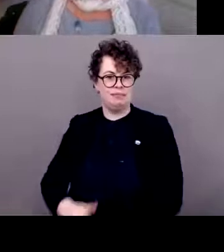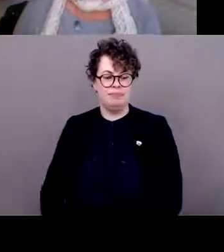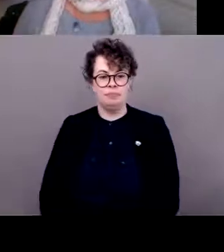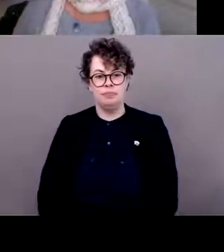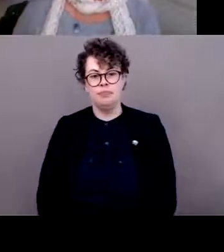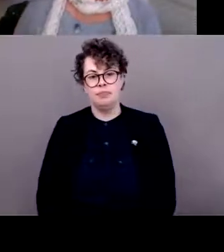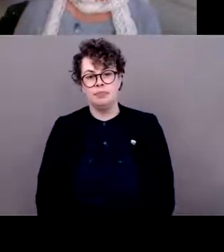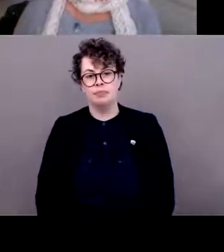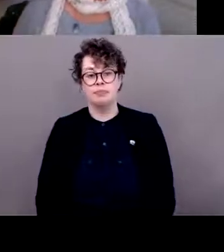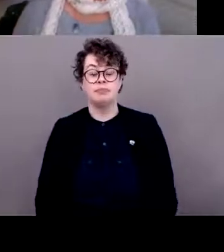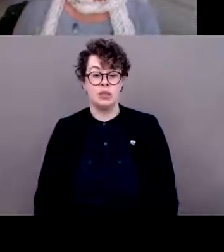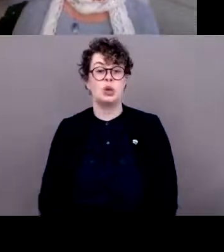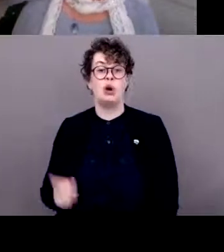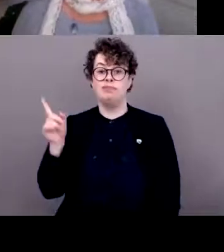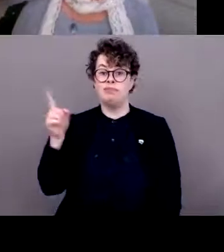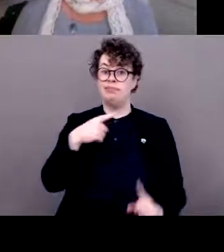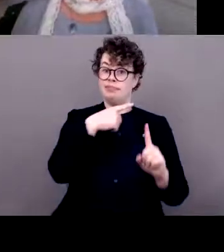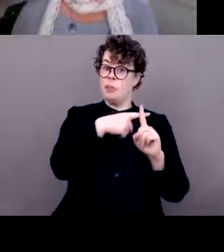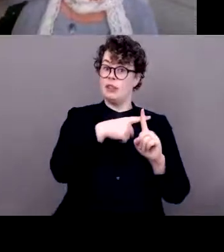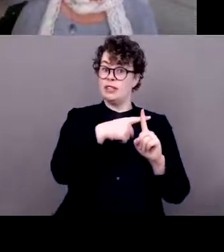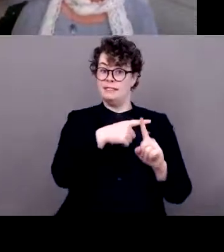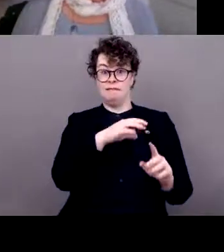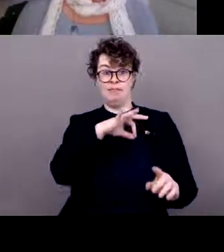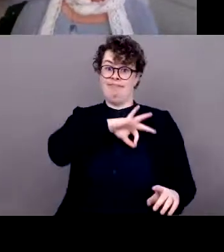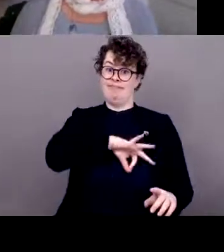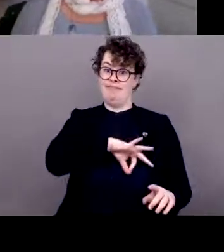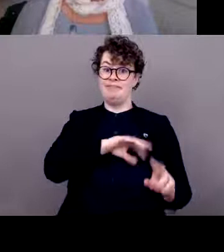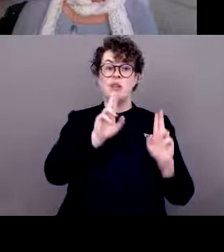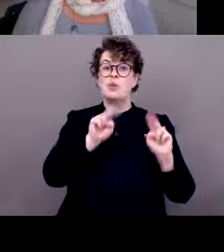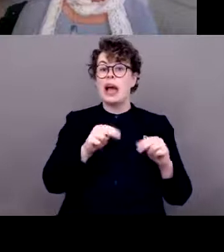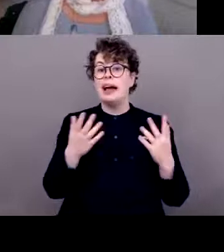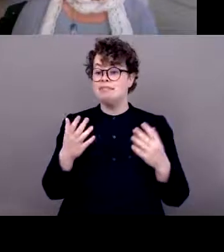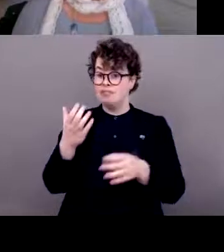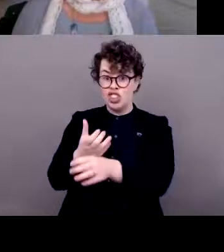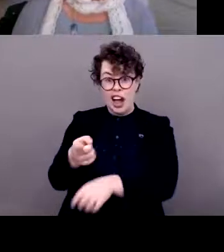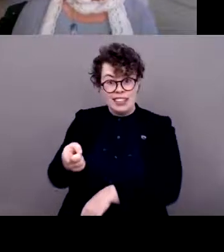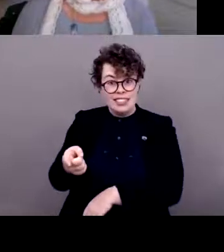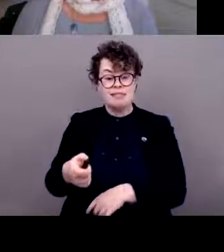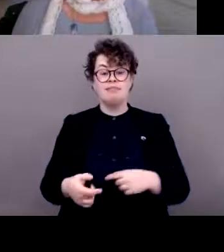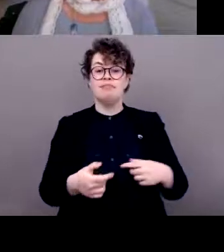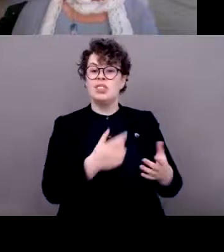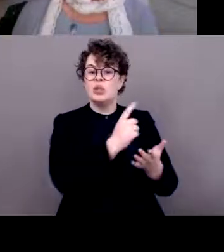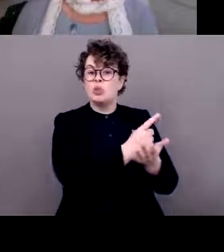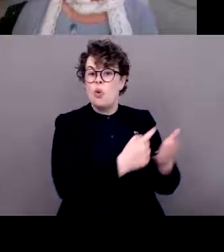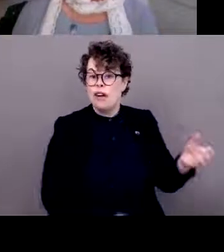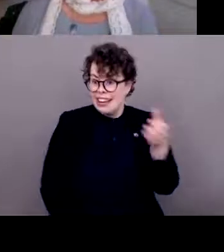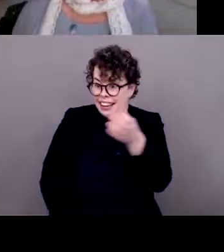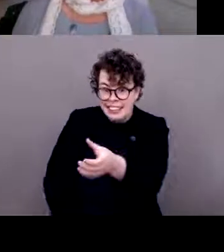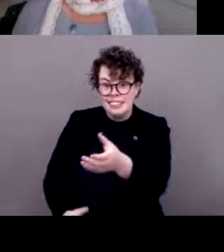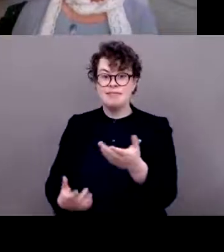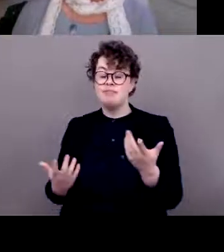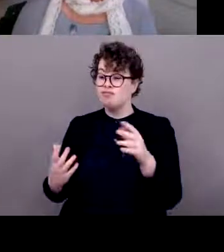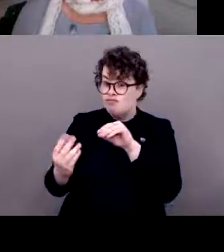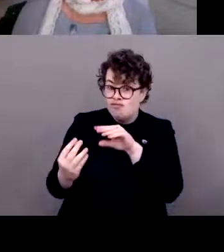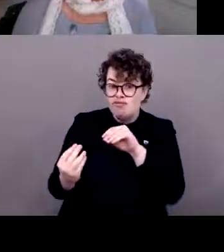So, the advantages are you can pluck a toy off a shelf, a book off a shelf. You can carry out an informal assessment